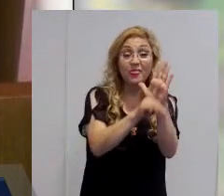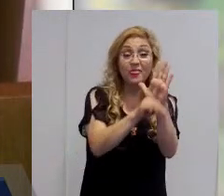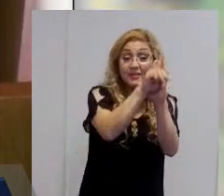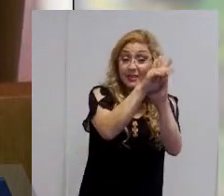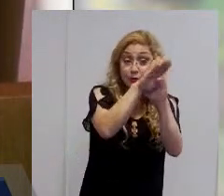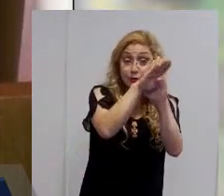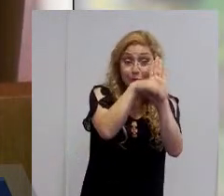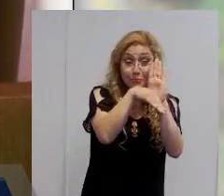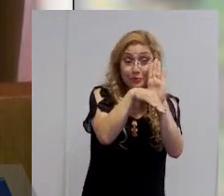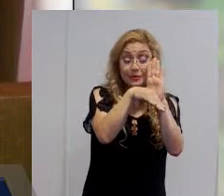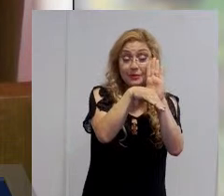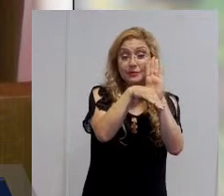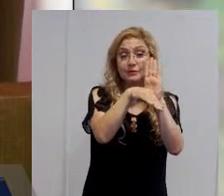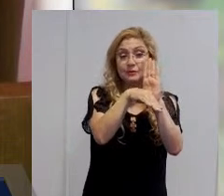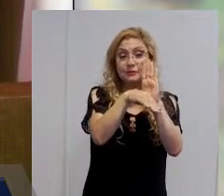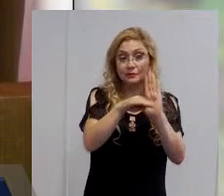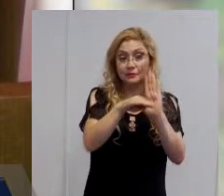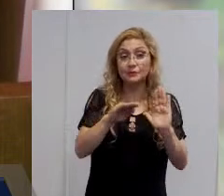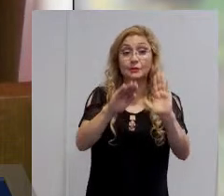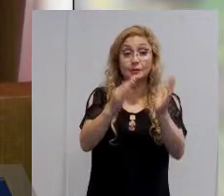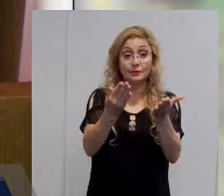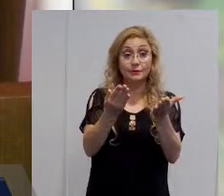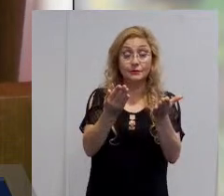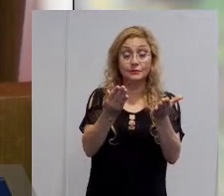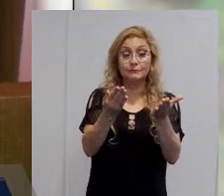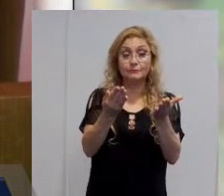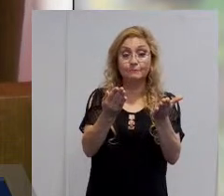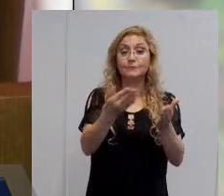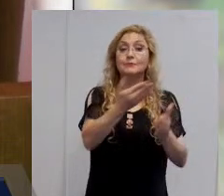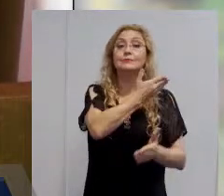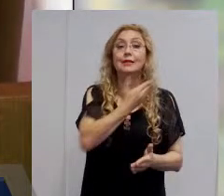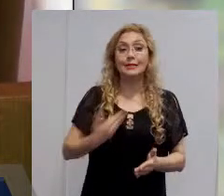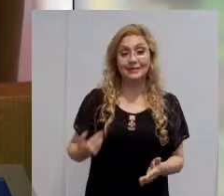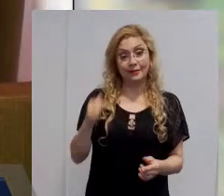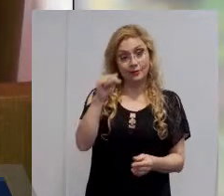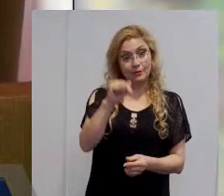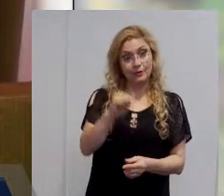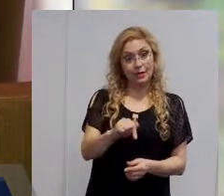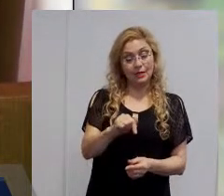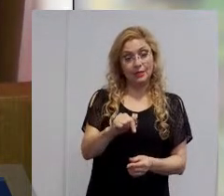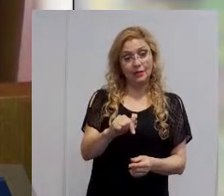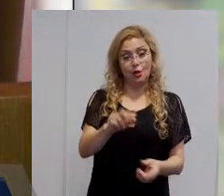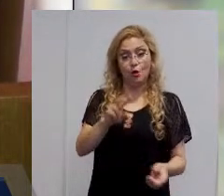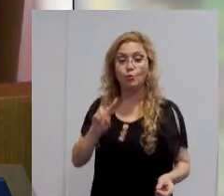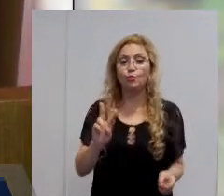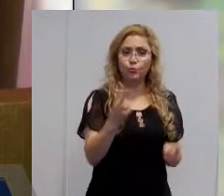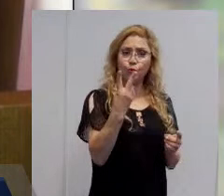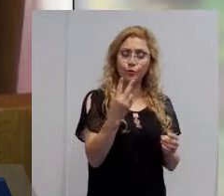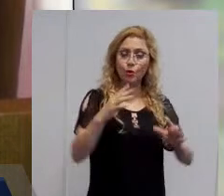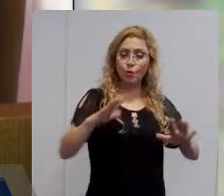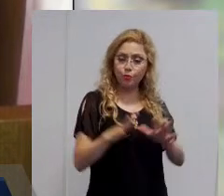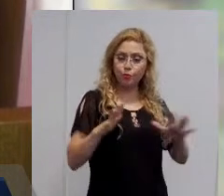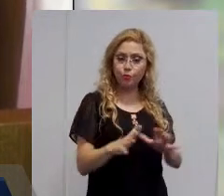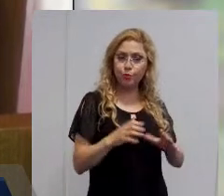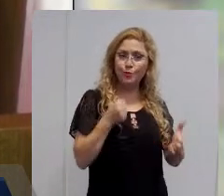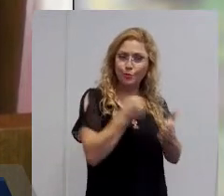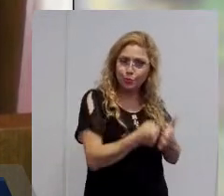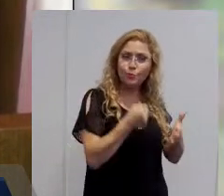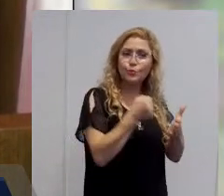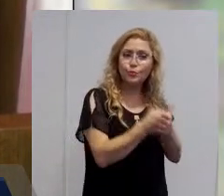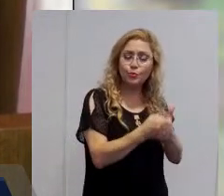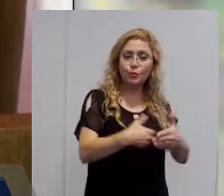we have been facing development delays, and that is where the states must